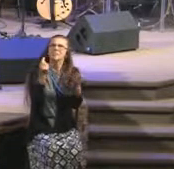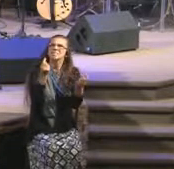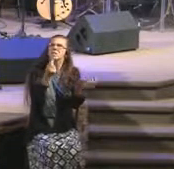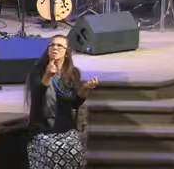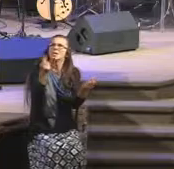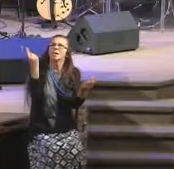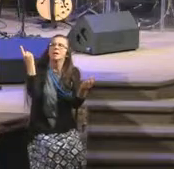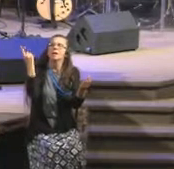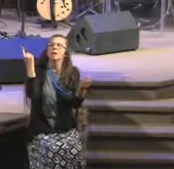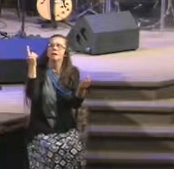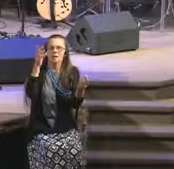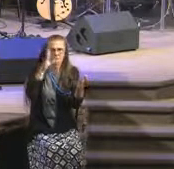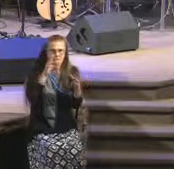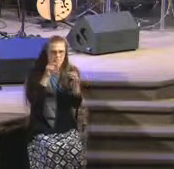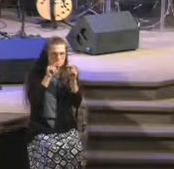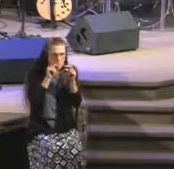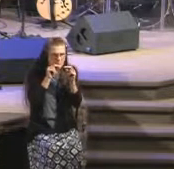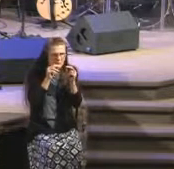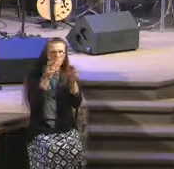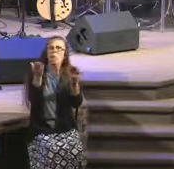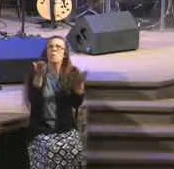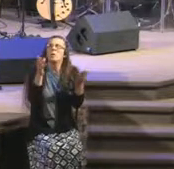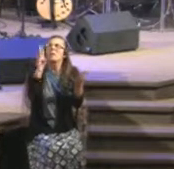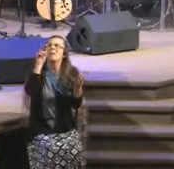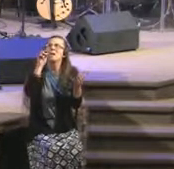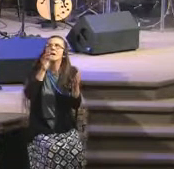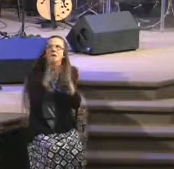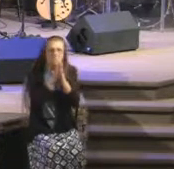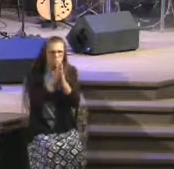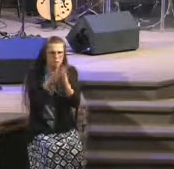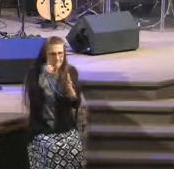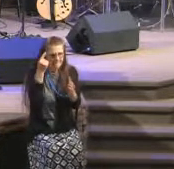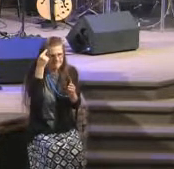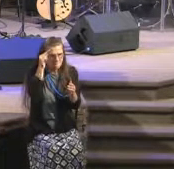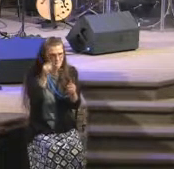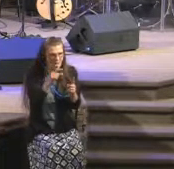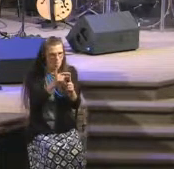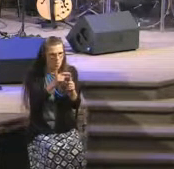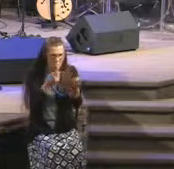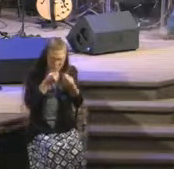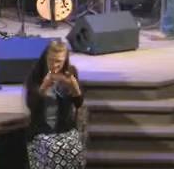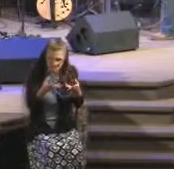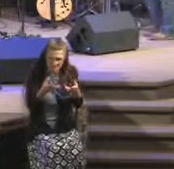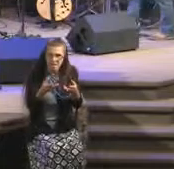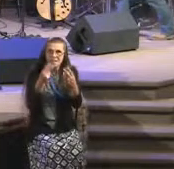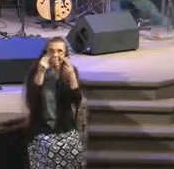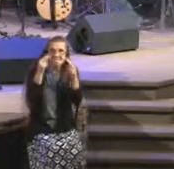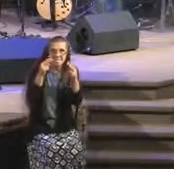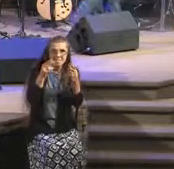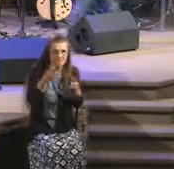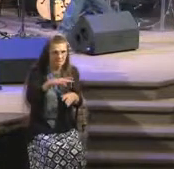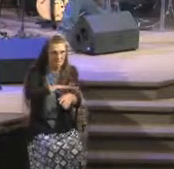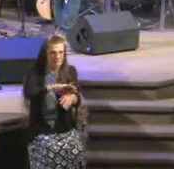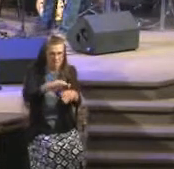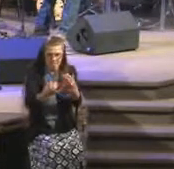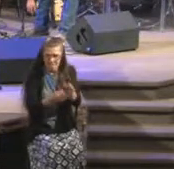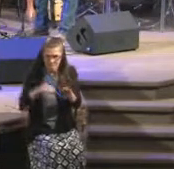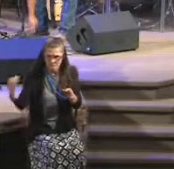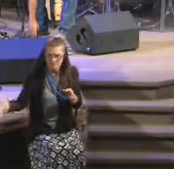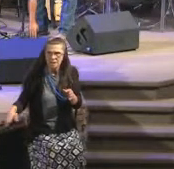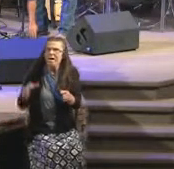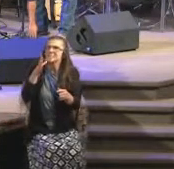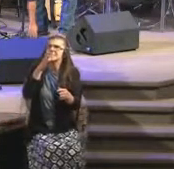He mutters a little bit, and he said, Daddy, what is he doing? He's praying for that word he's about to give. He sees him take off the watch and lay it down there. Said,